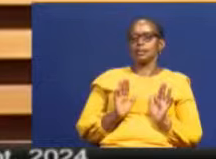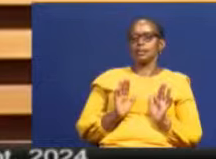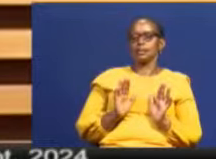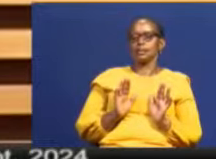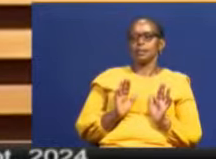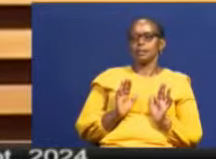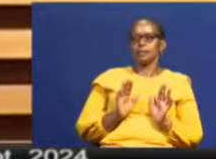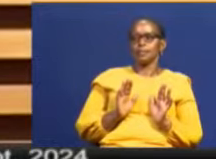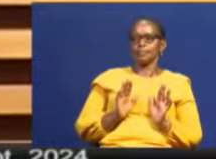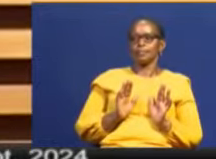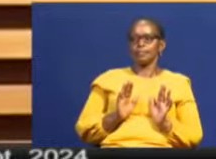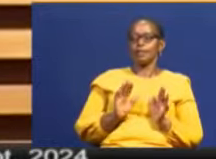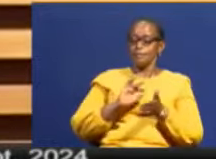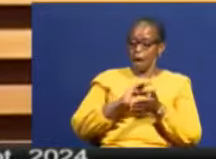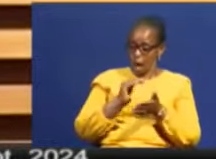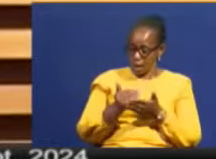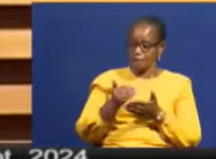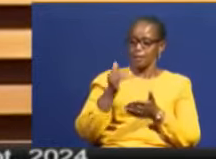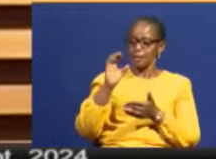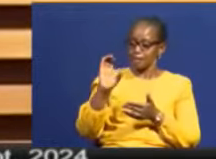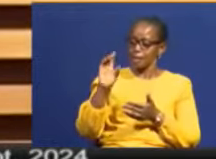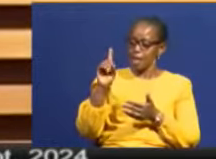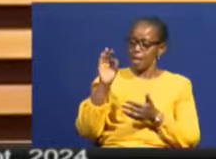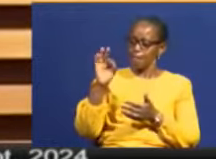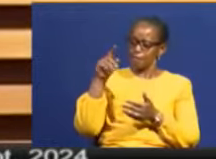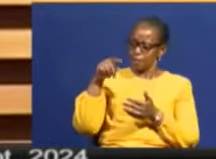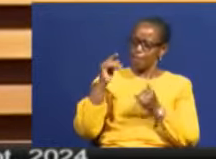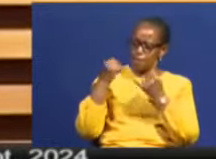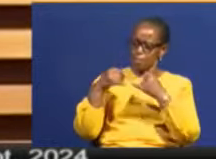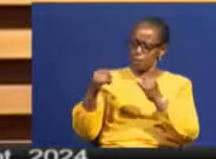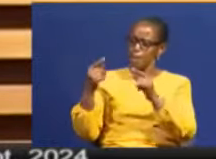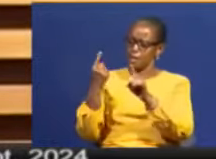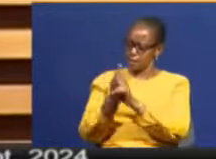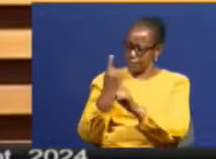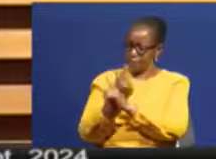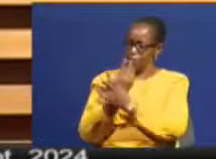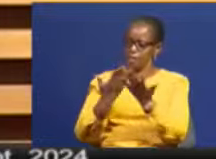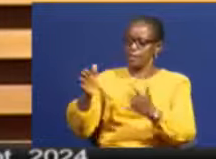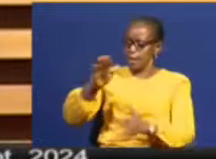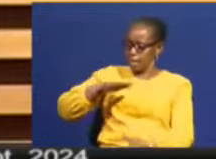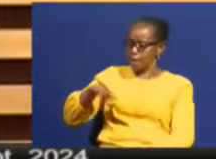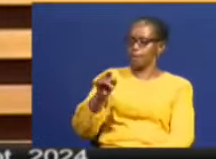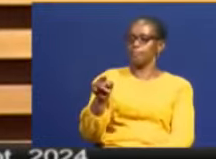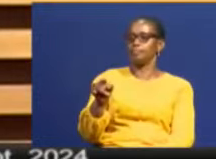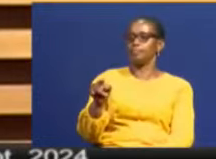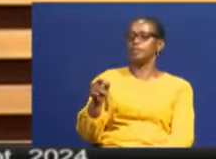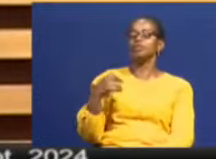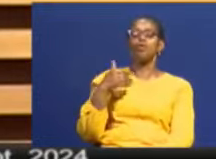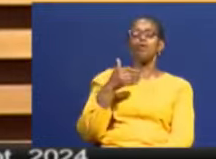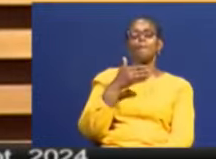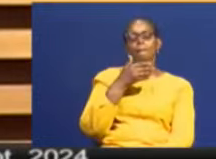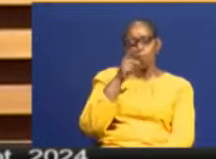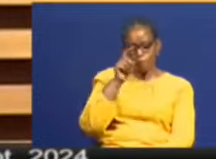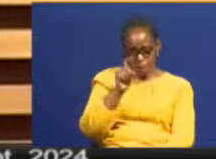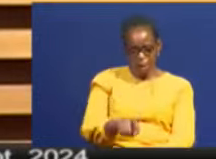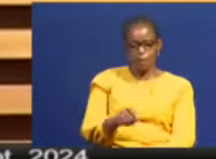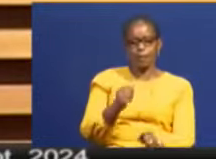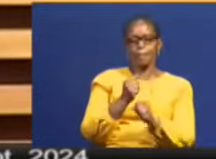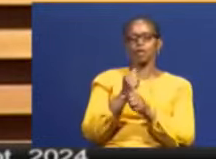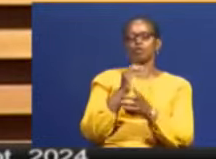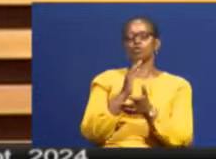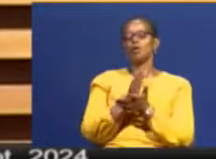and most effective fund called the NGCDF. So, Madam Speaker, let's do what is necessary. Let us